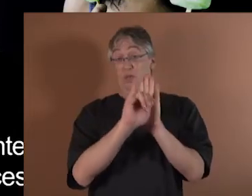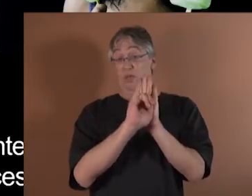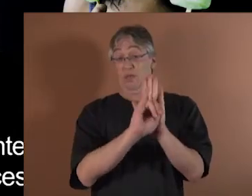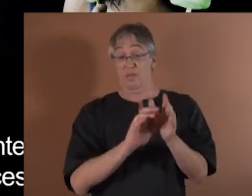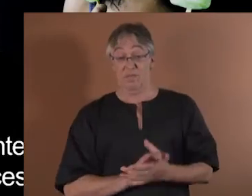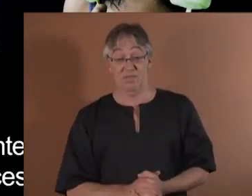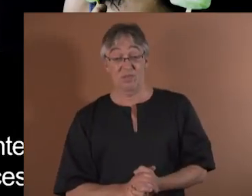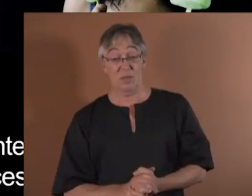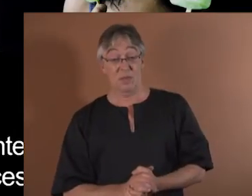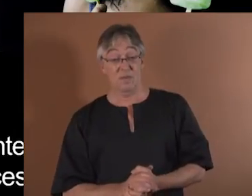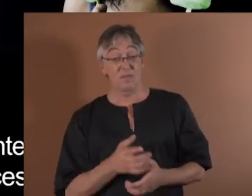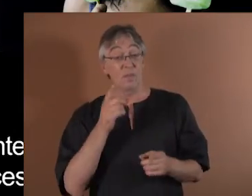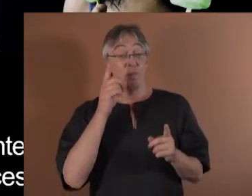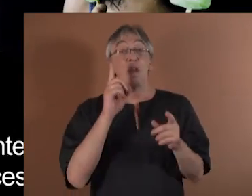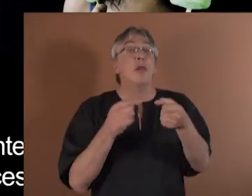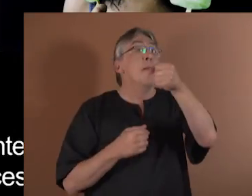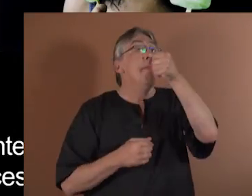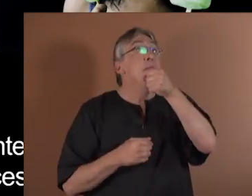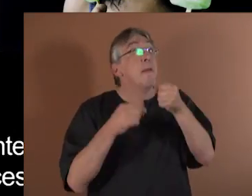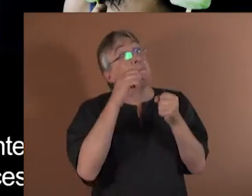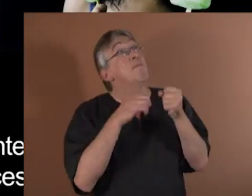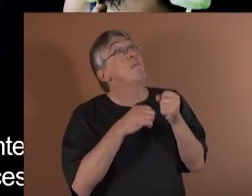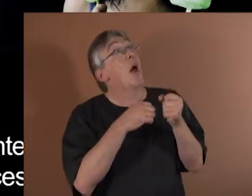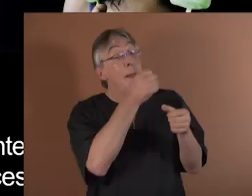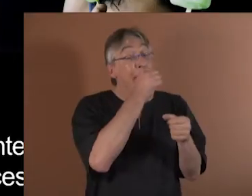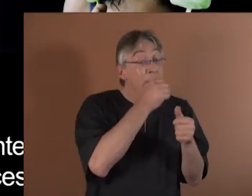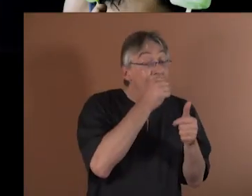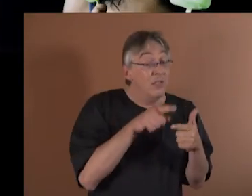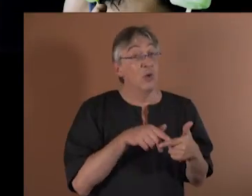...or if you look at a Dante... ...there's a substantial difference.